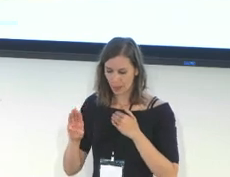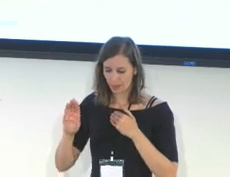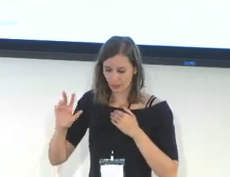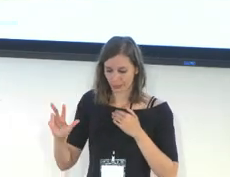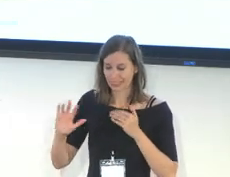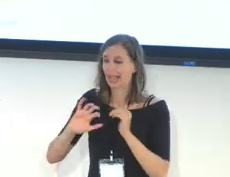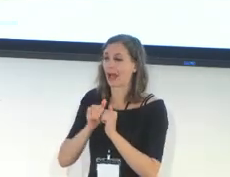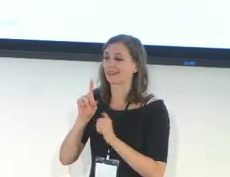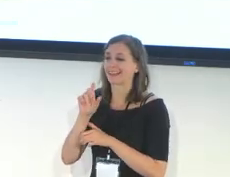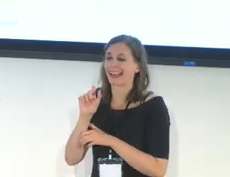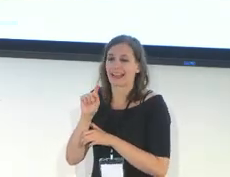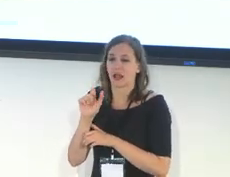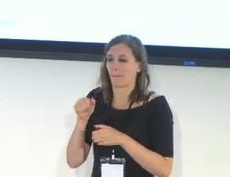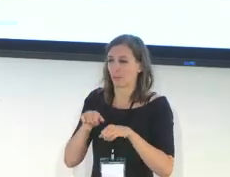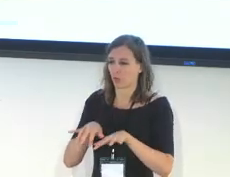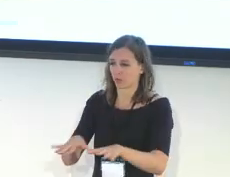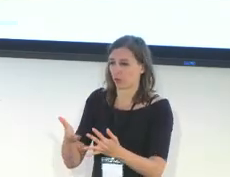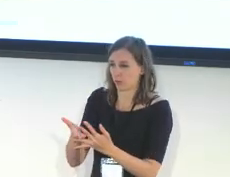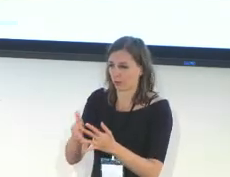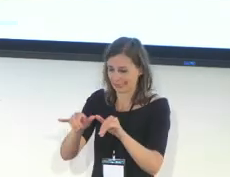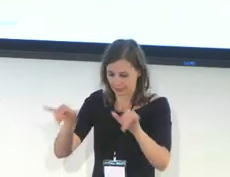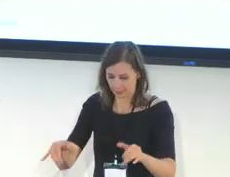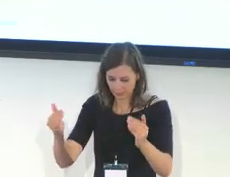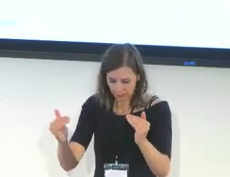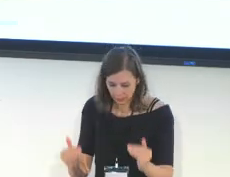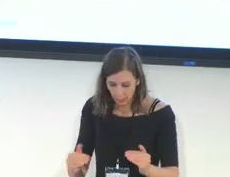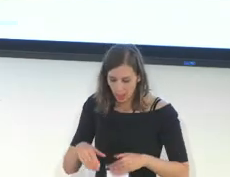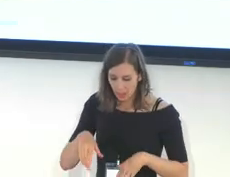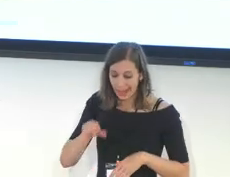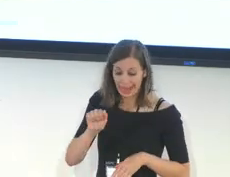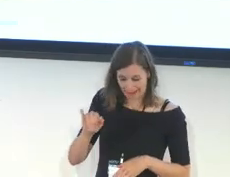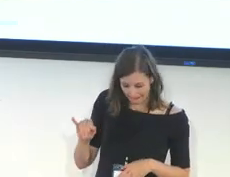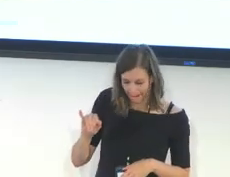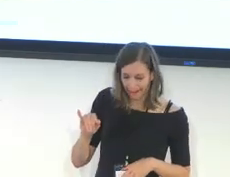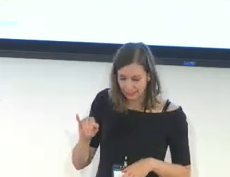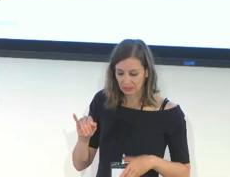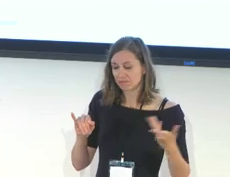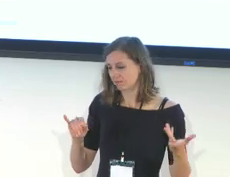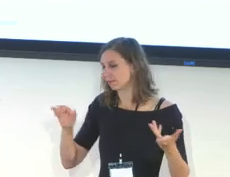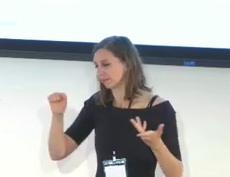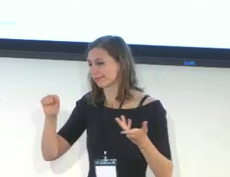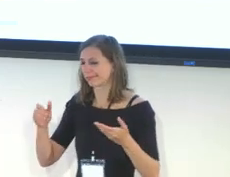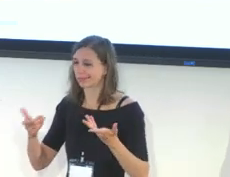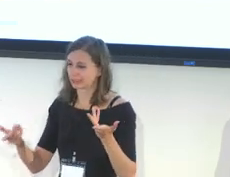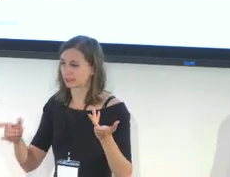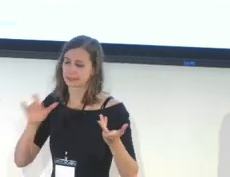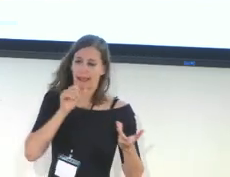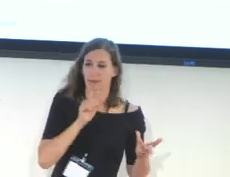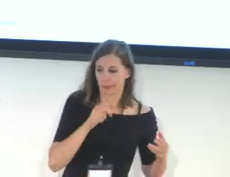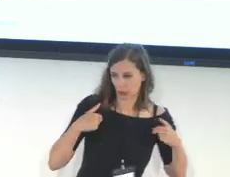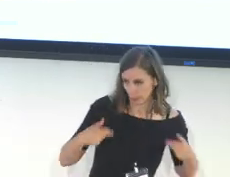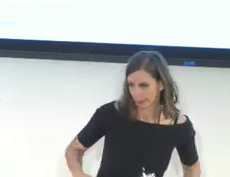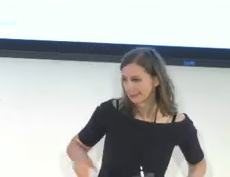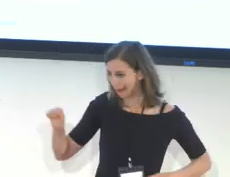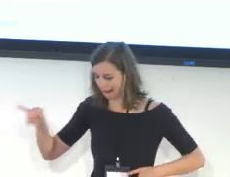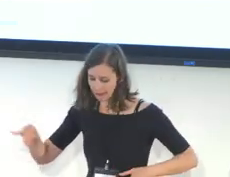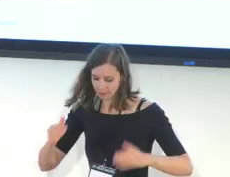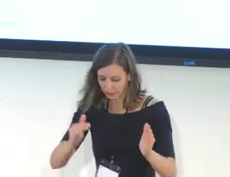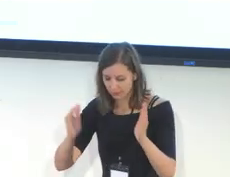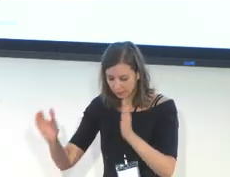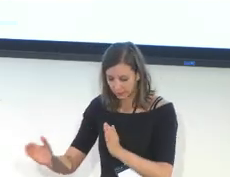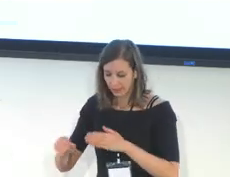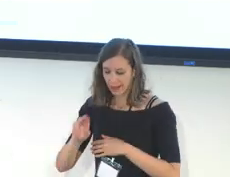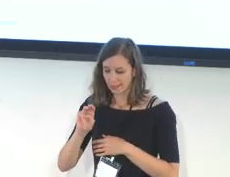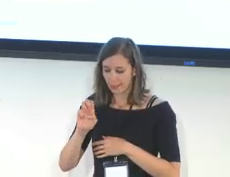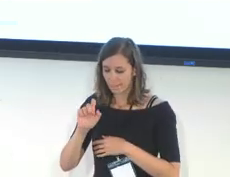systems. Artificial intelligence that performs tasks that normally a human would. And the metaverse, which is a